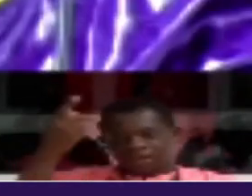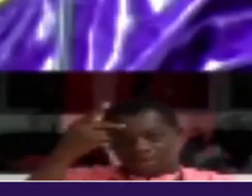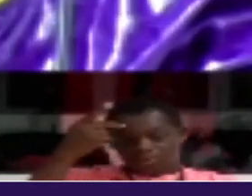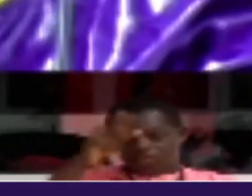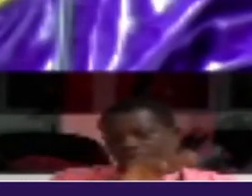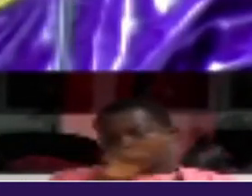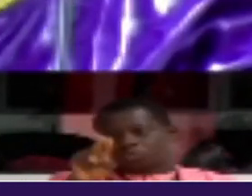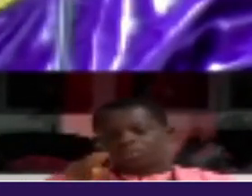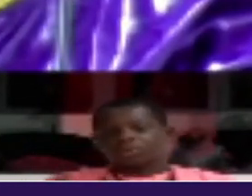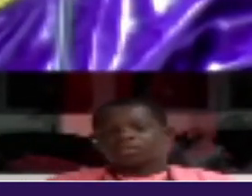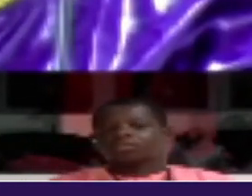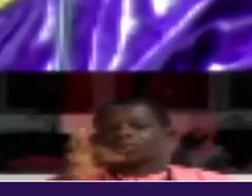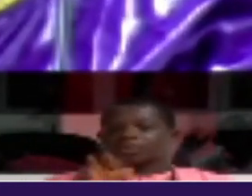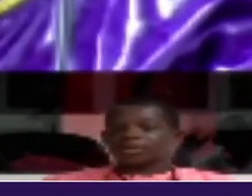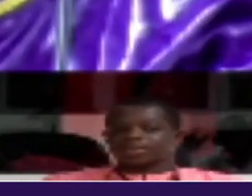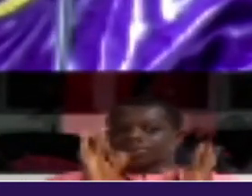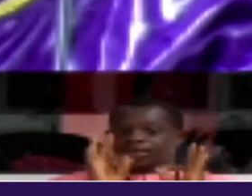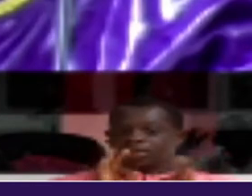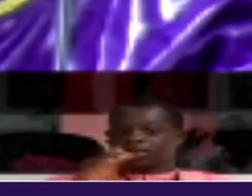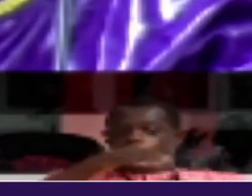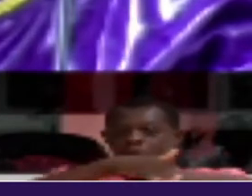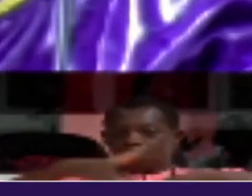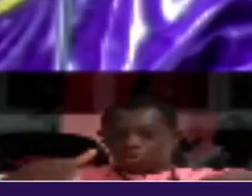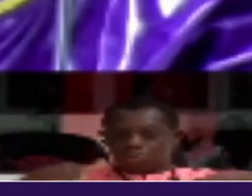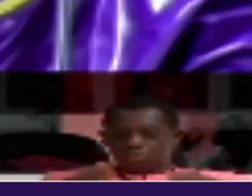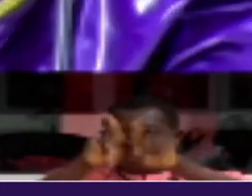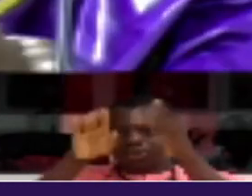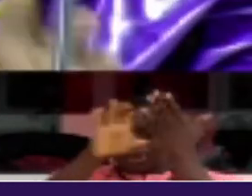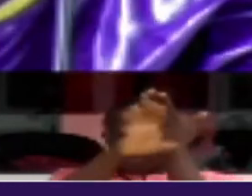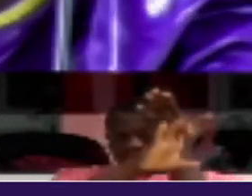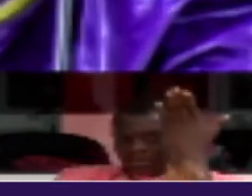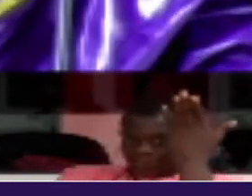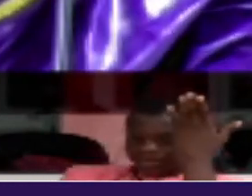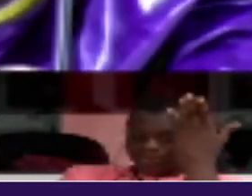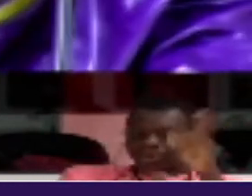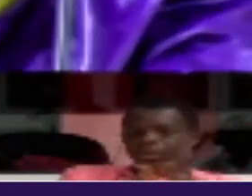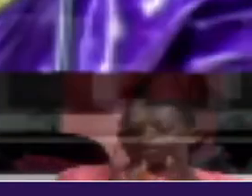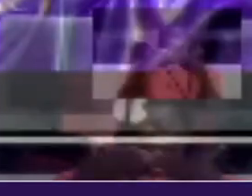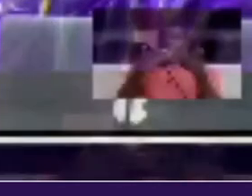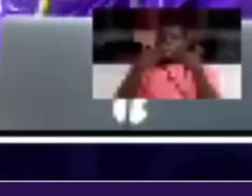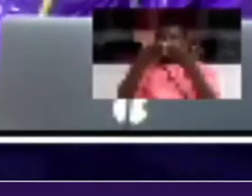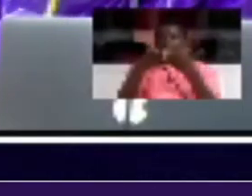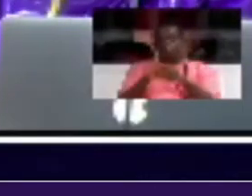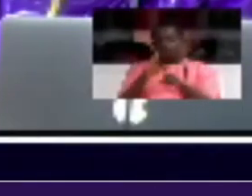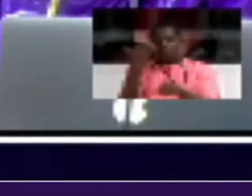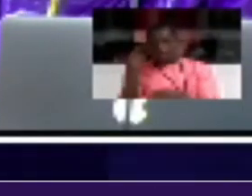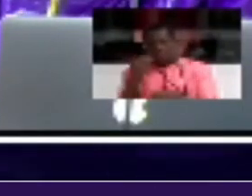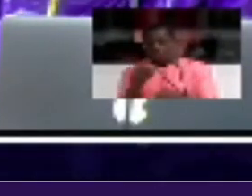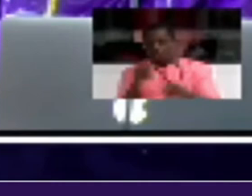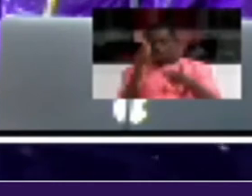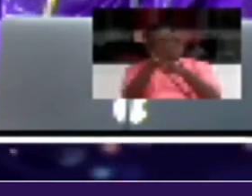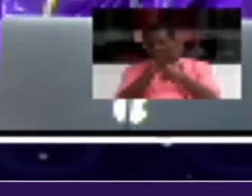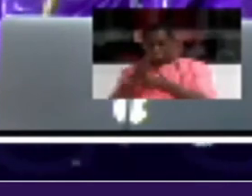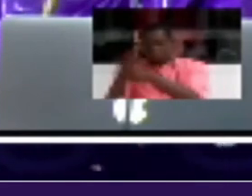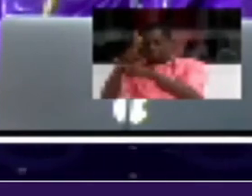Were you taken to the border with Kazamas and asked and informed as to how to patrol that particular